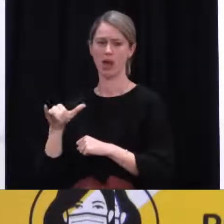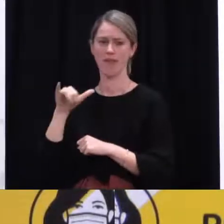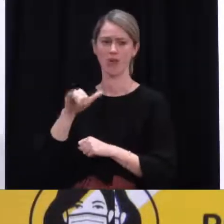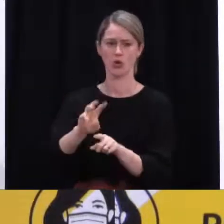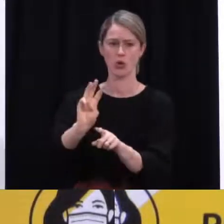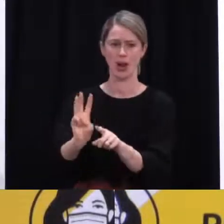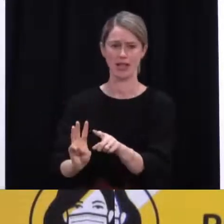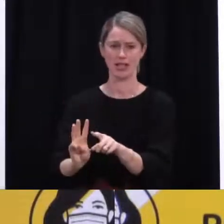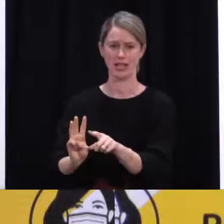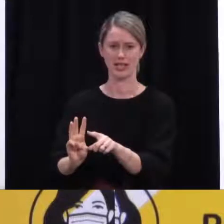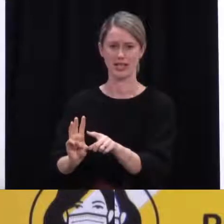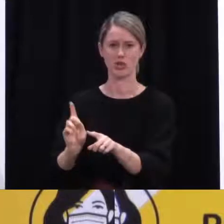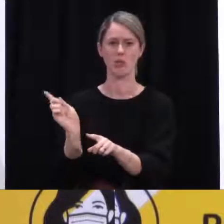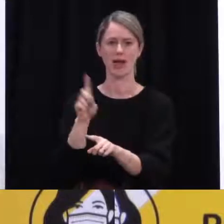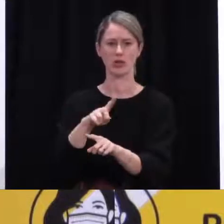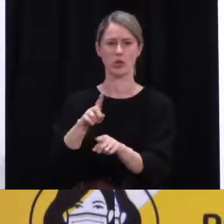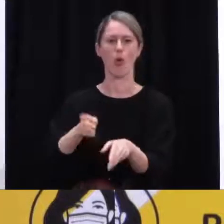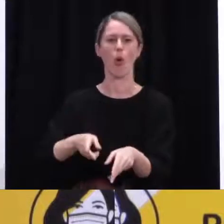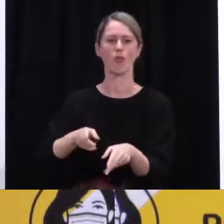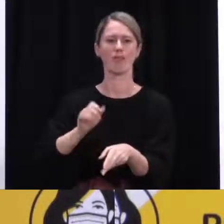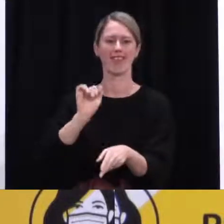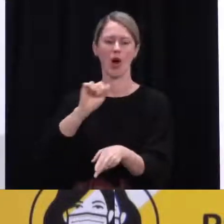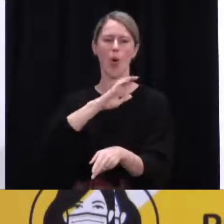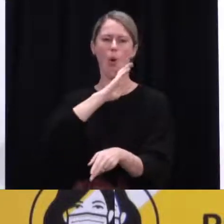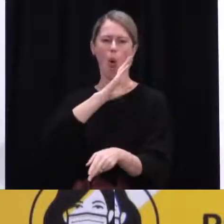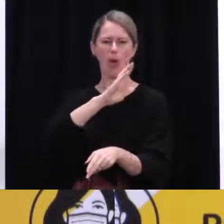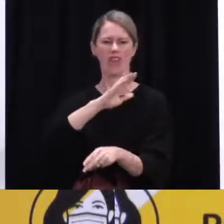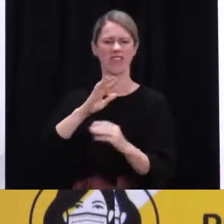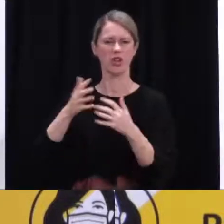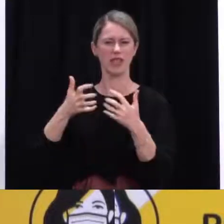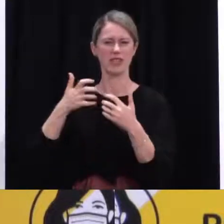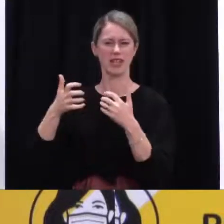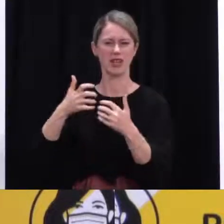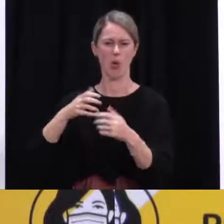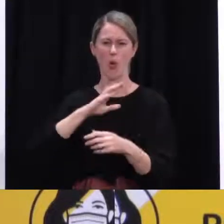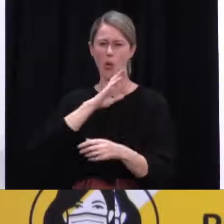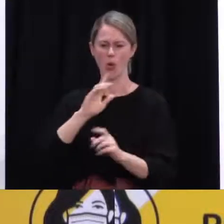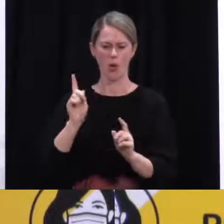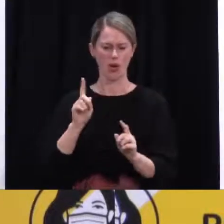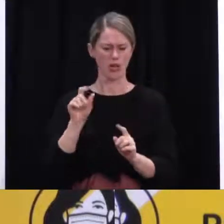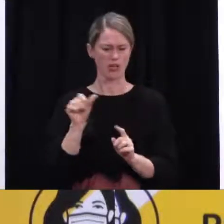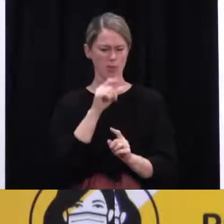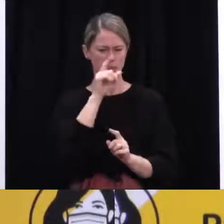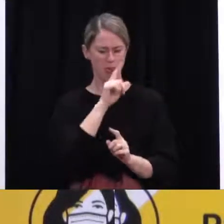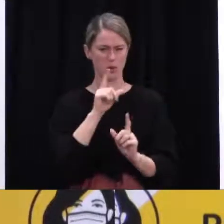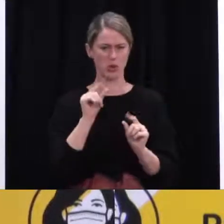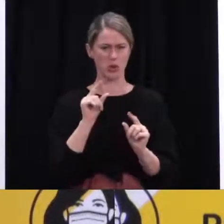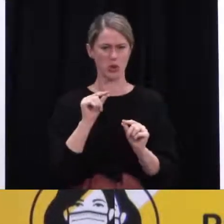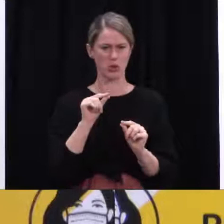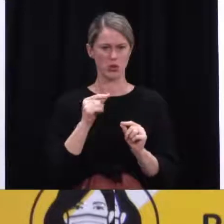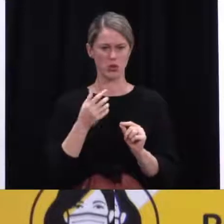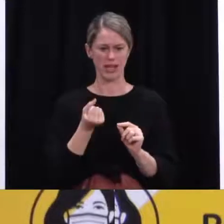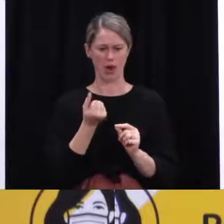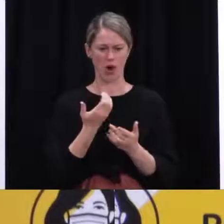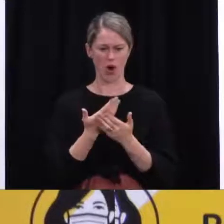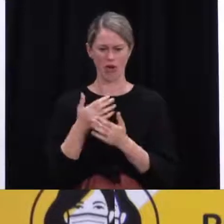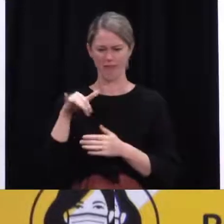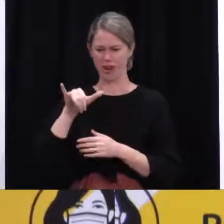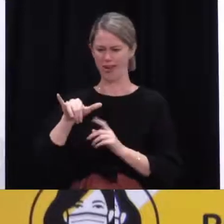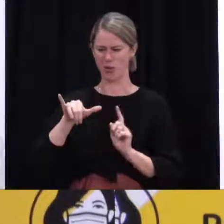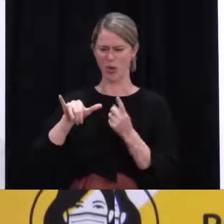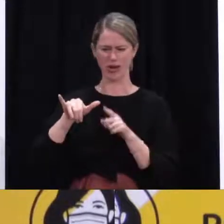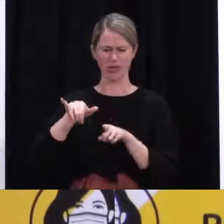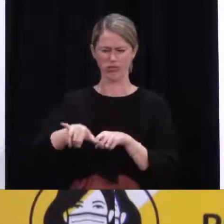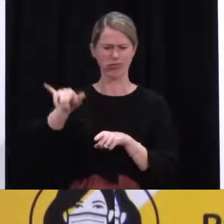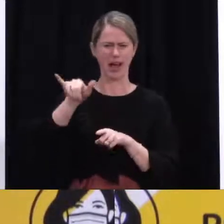and returned to their hall of residence. What do people actually do, or what are they supposed to actually do to be able to get on a flight in Auckland to go elsewhere